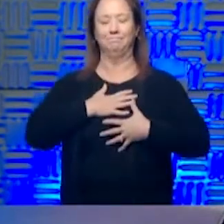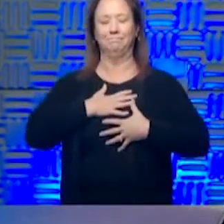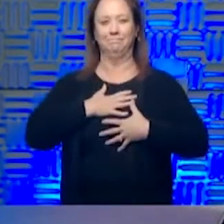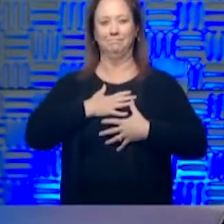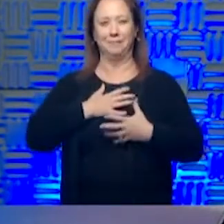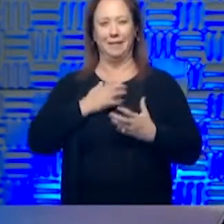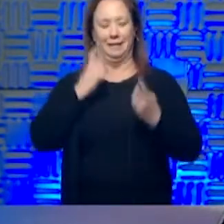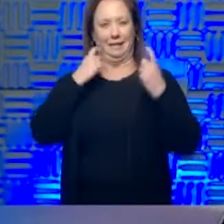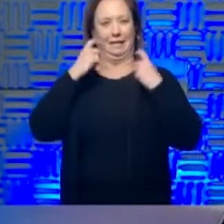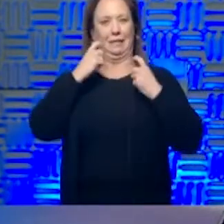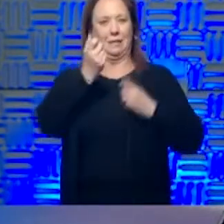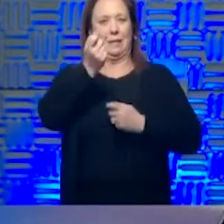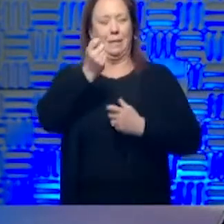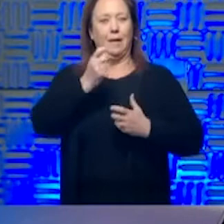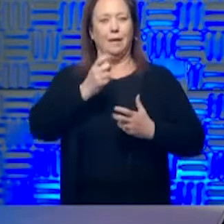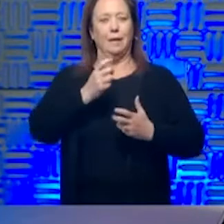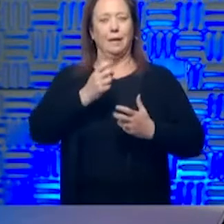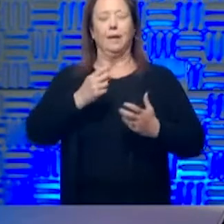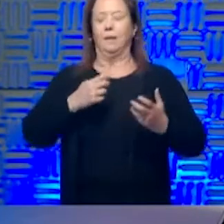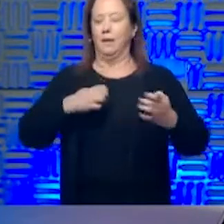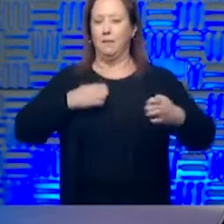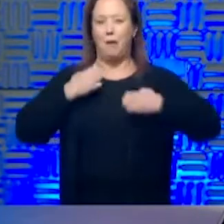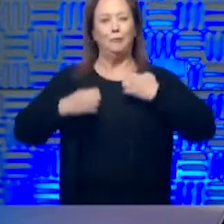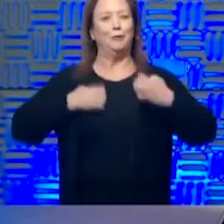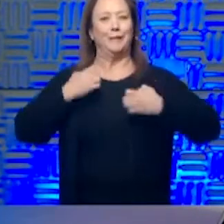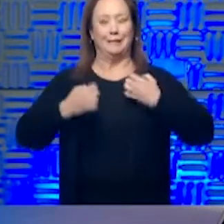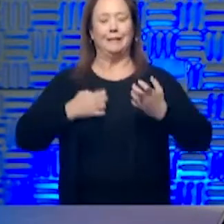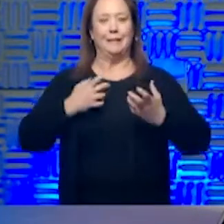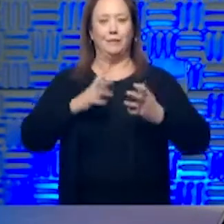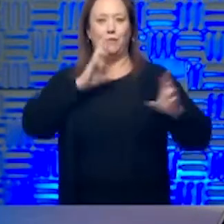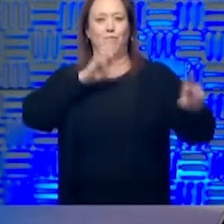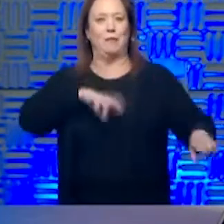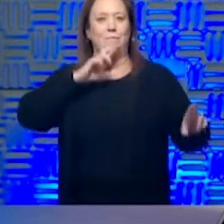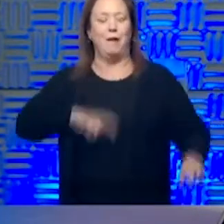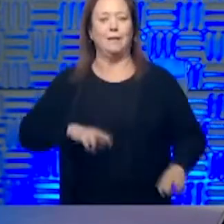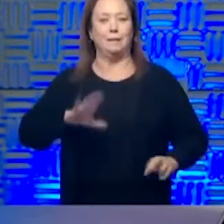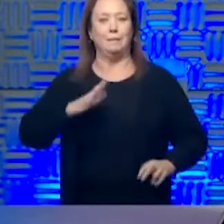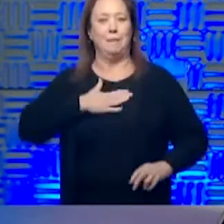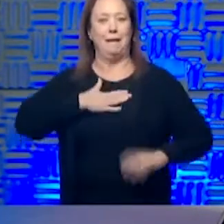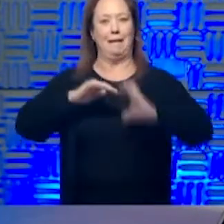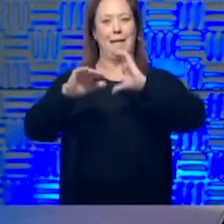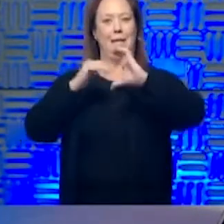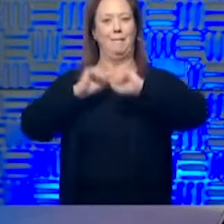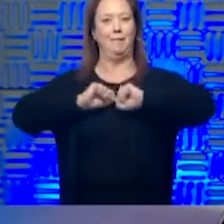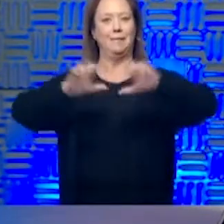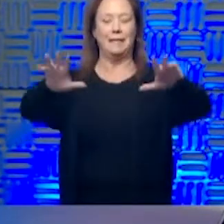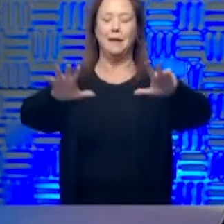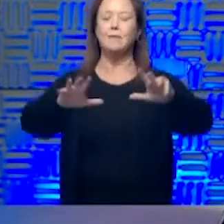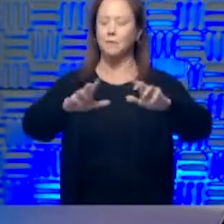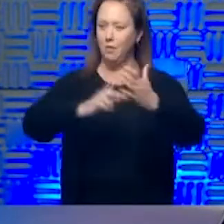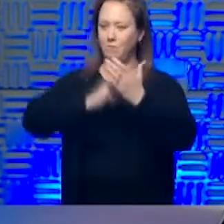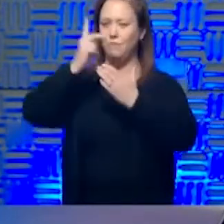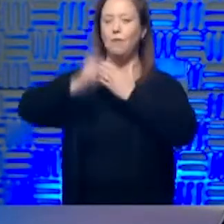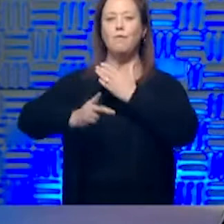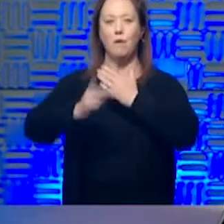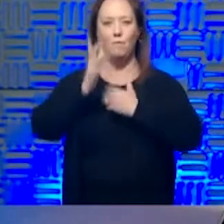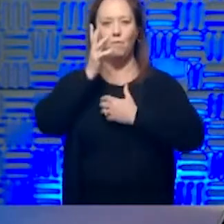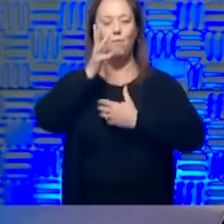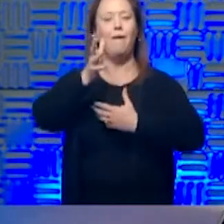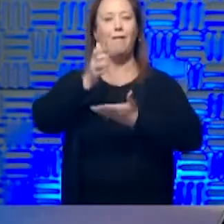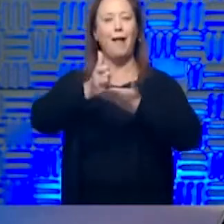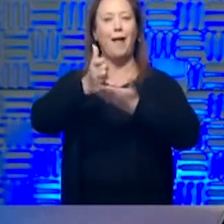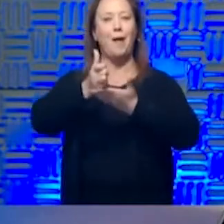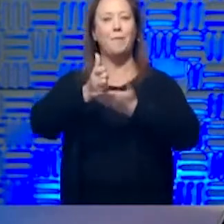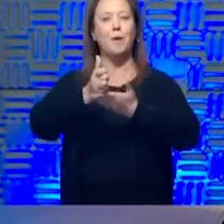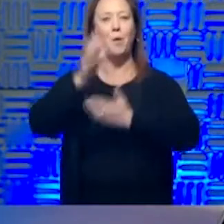when just the flood of emails to the reply. Yeah. So the program will help with